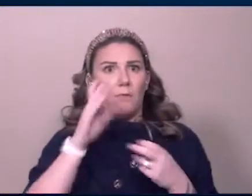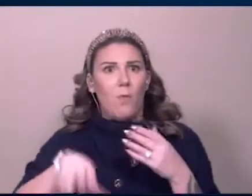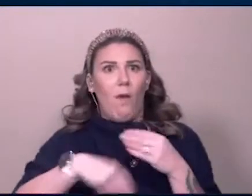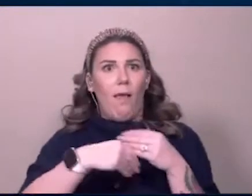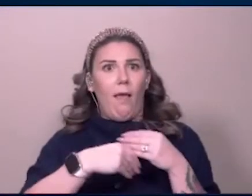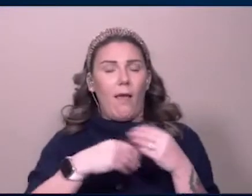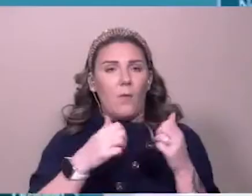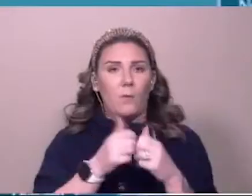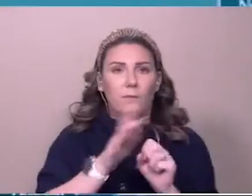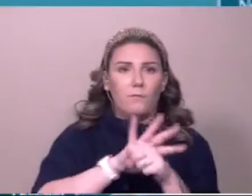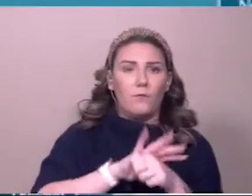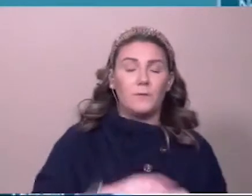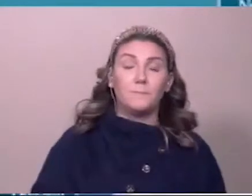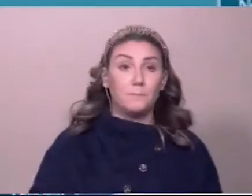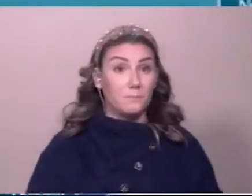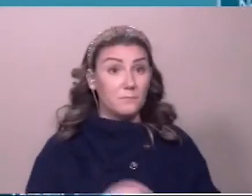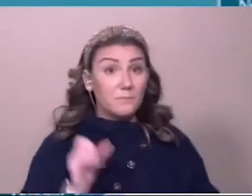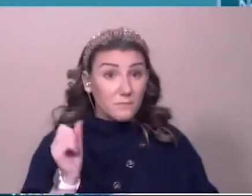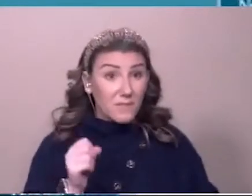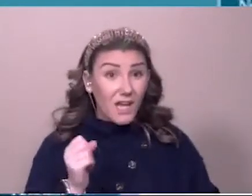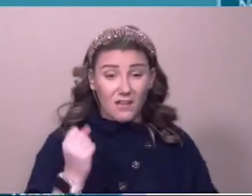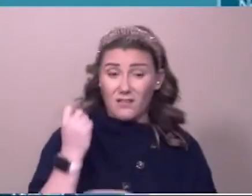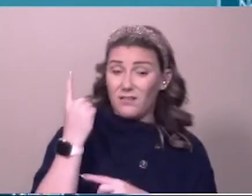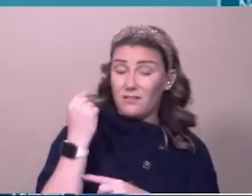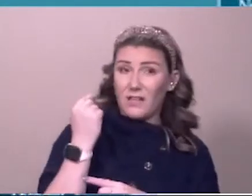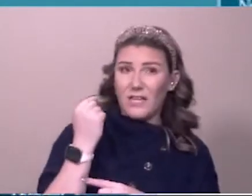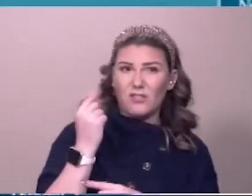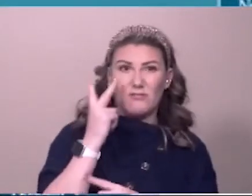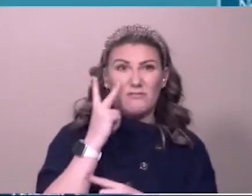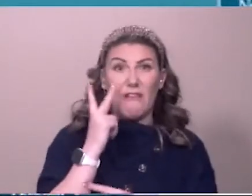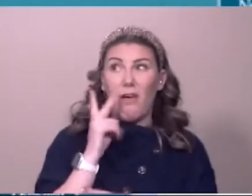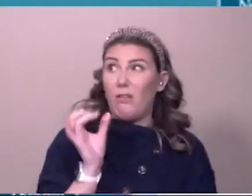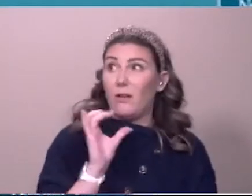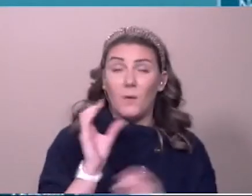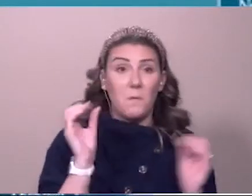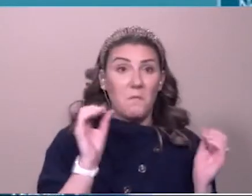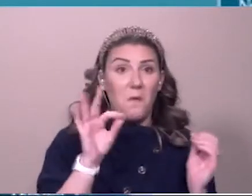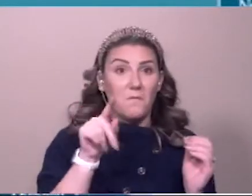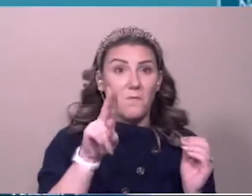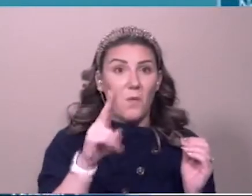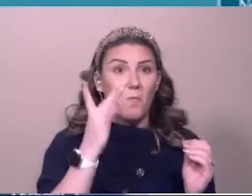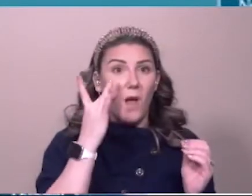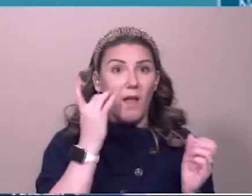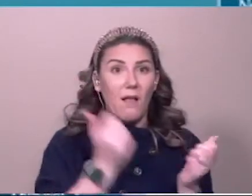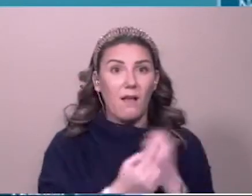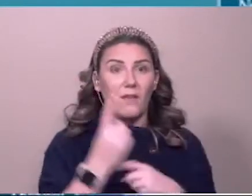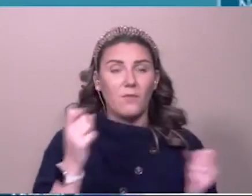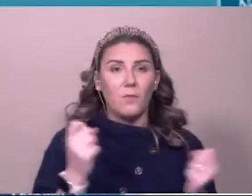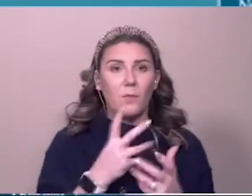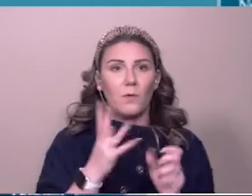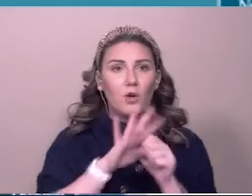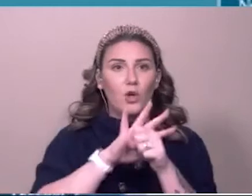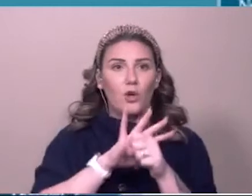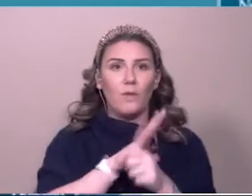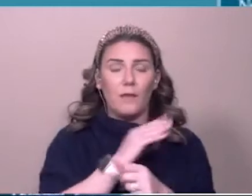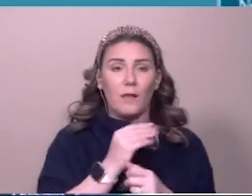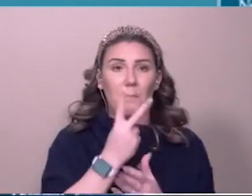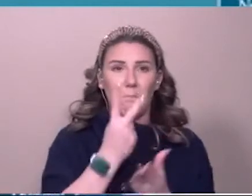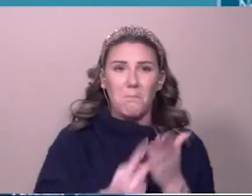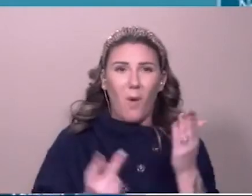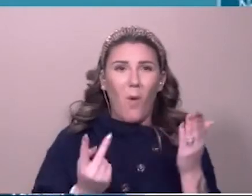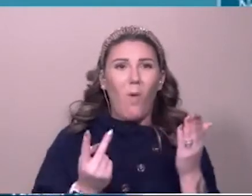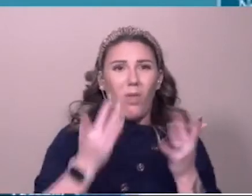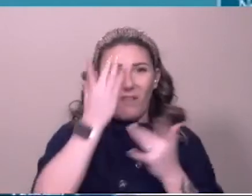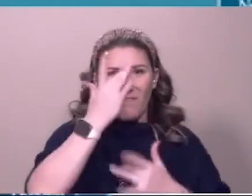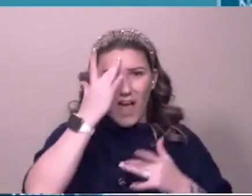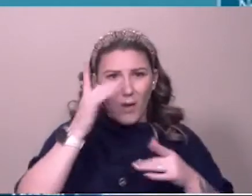Yes, it would. And, last year we virtually saw no flu because everybody was scared of COVID, and they're both viruses that spread the